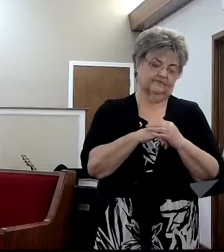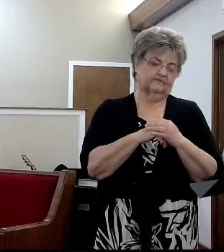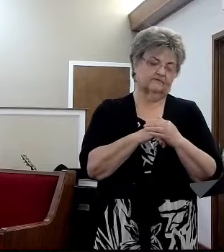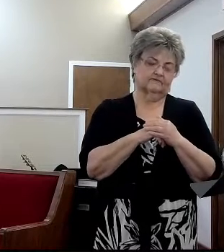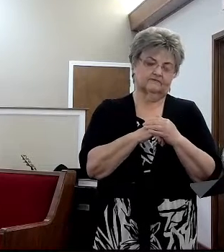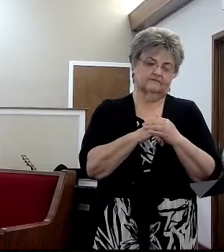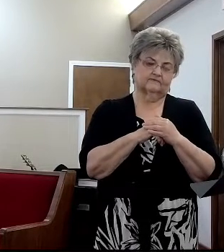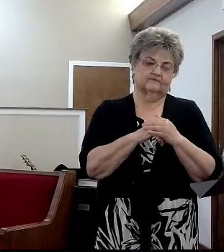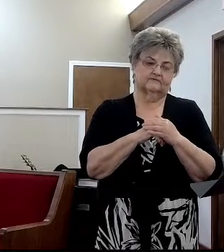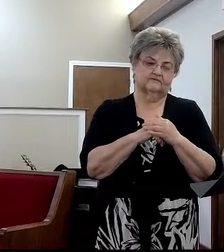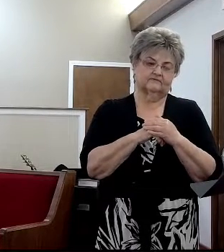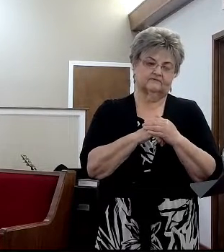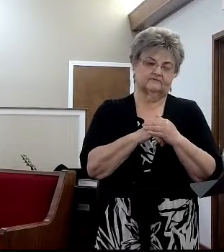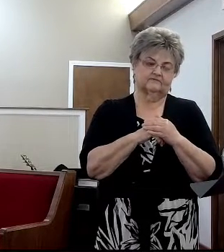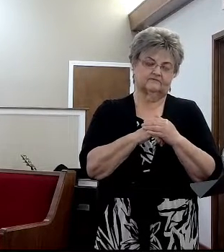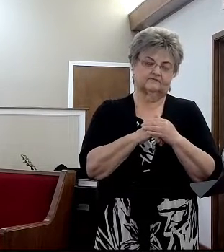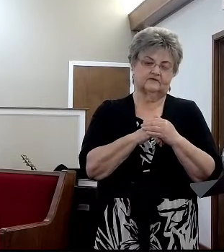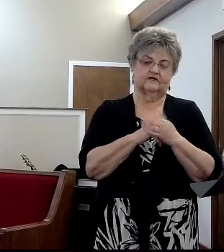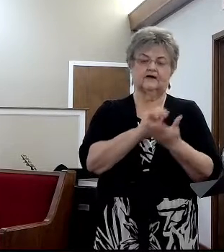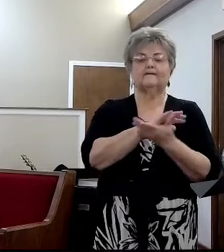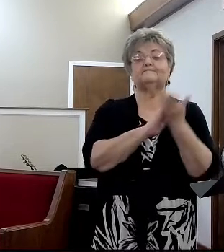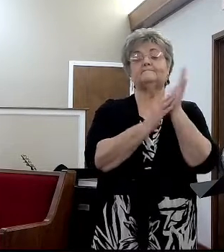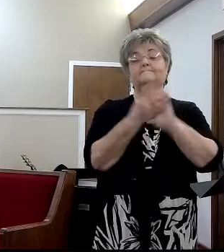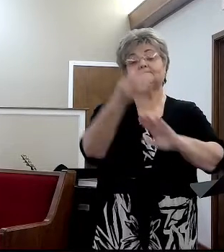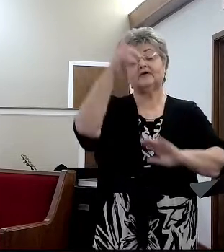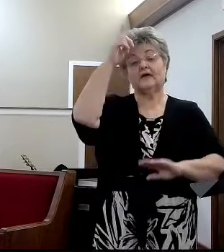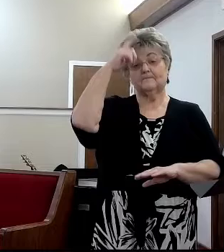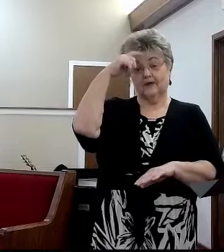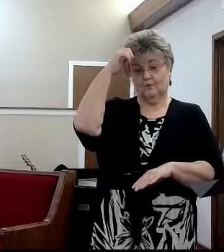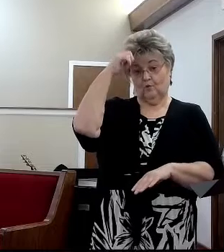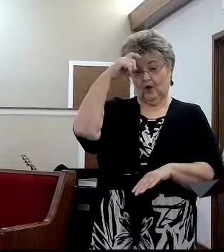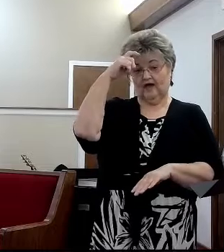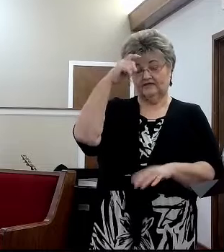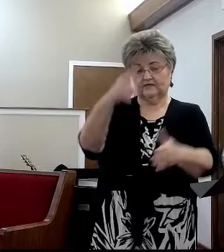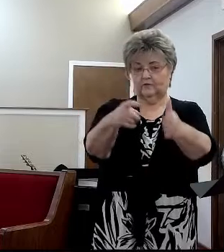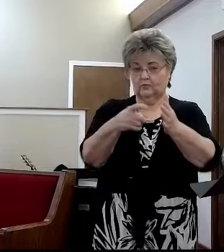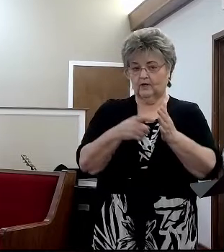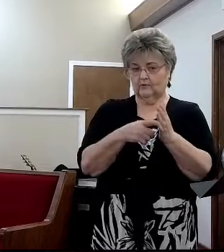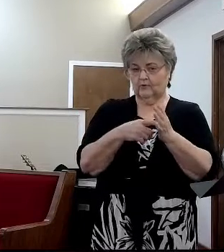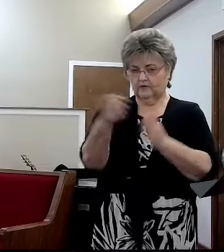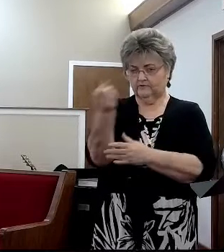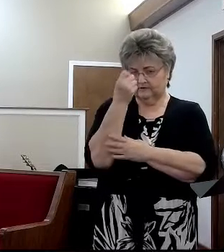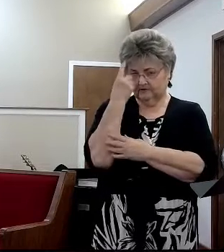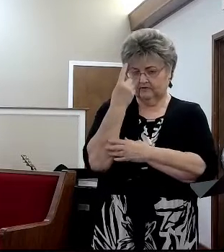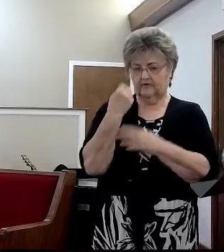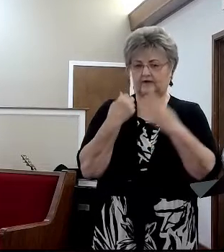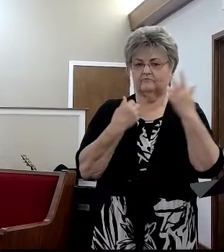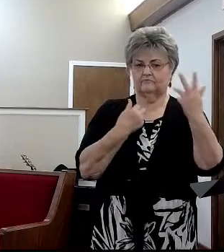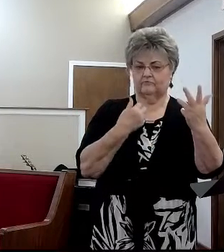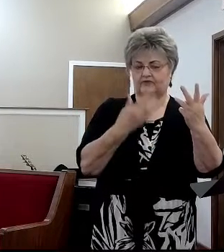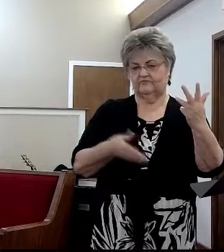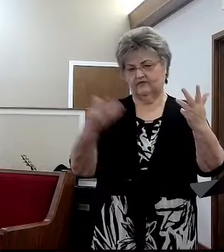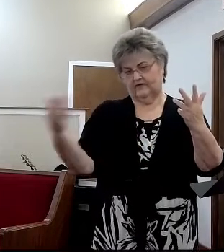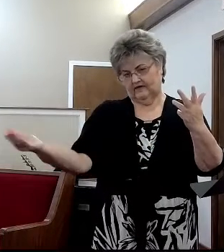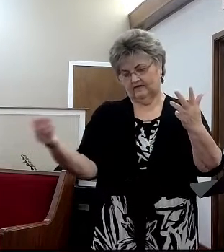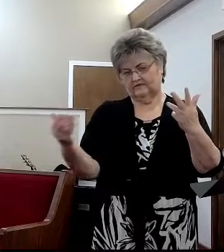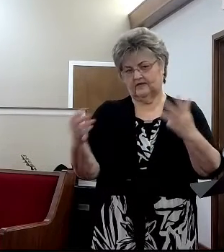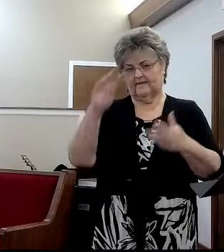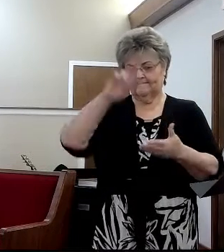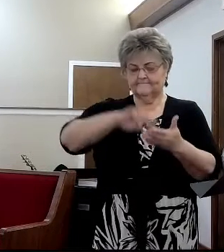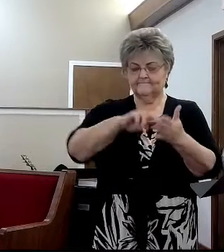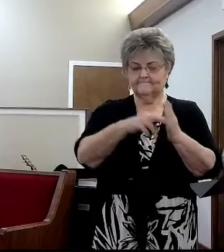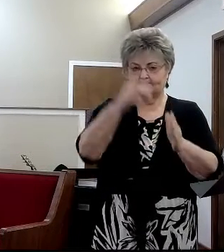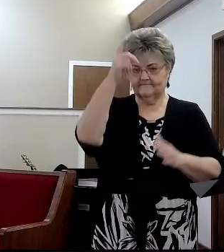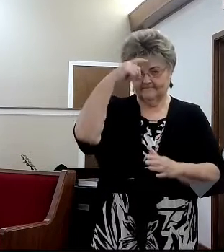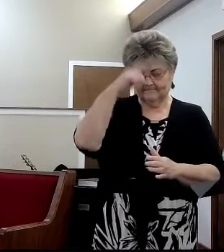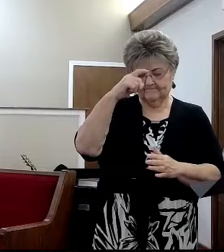Solomon. So becoming wise requires that we understand three things. Those three things are the meaning of wisdom,